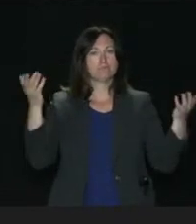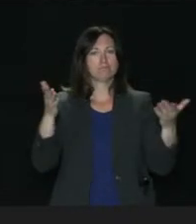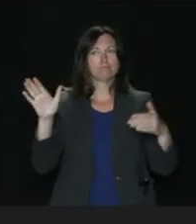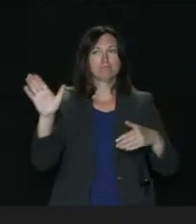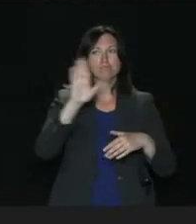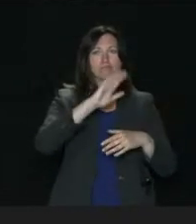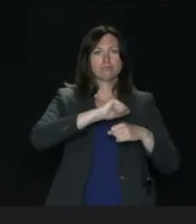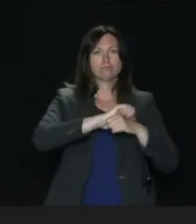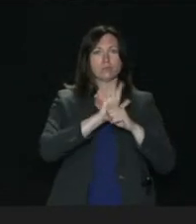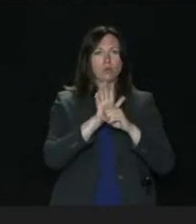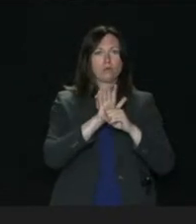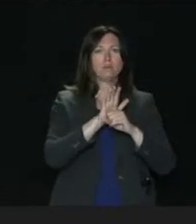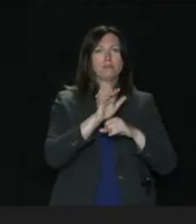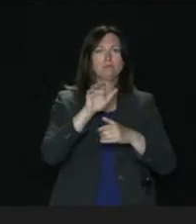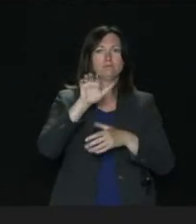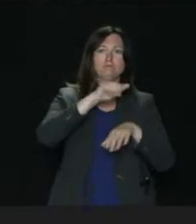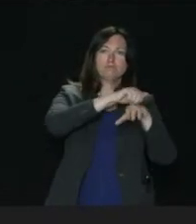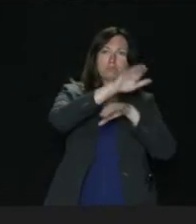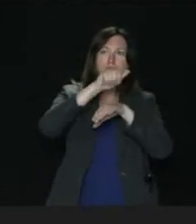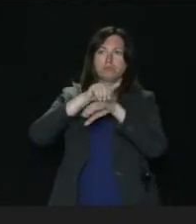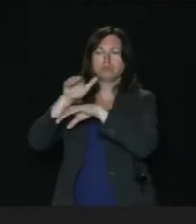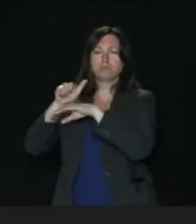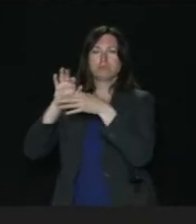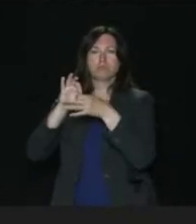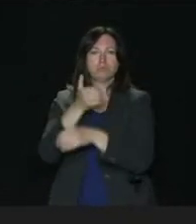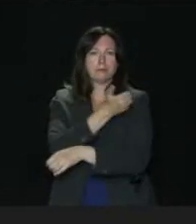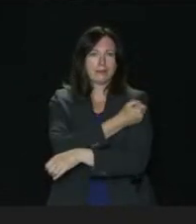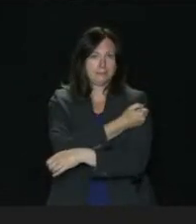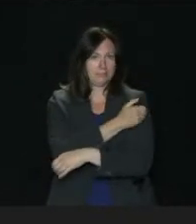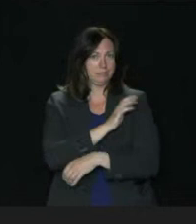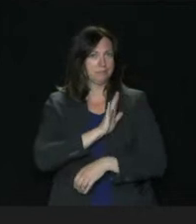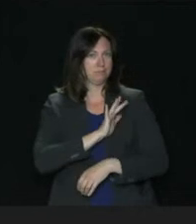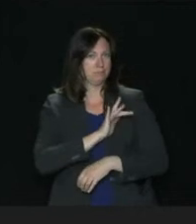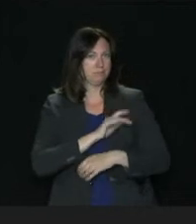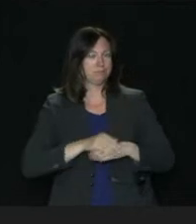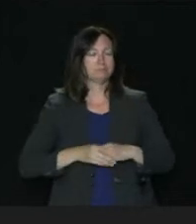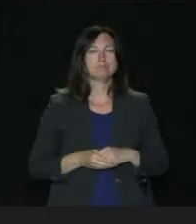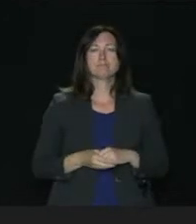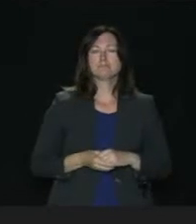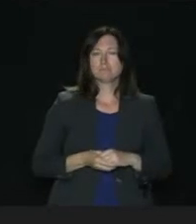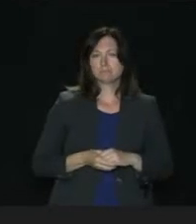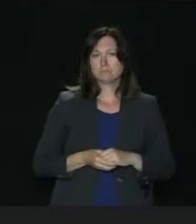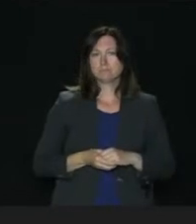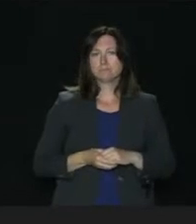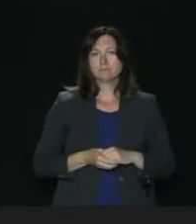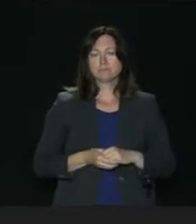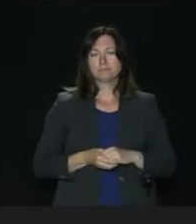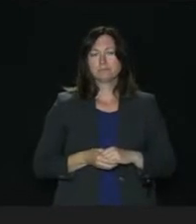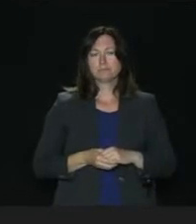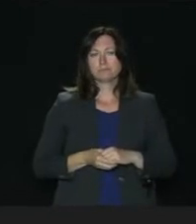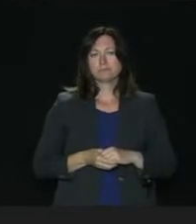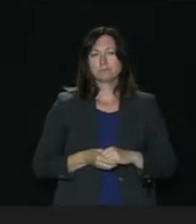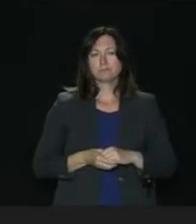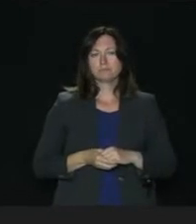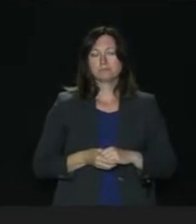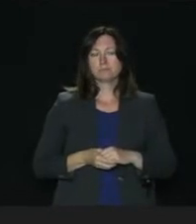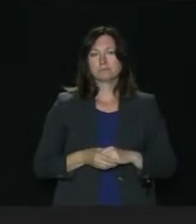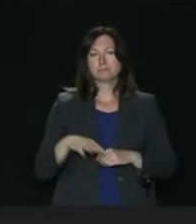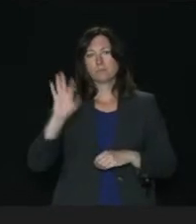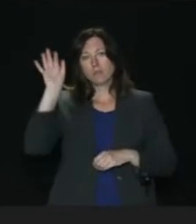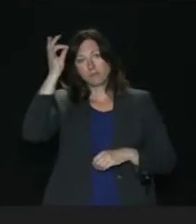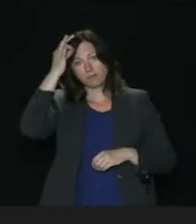COVID-19 vaccine distribution strategy. in consultation with